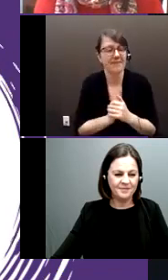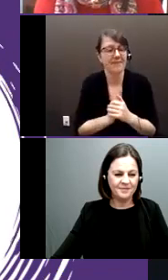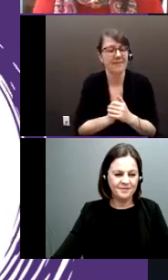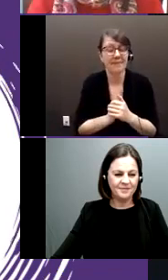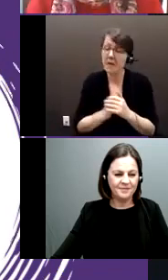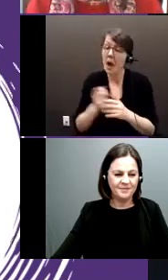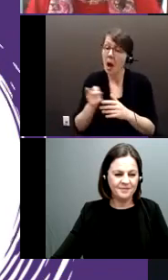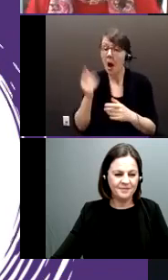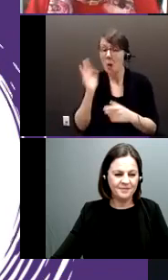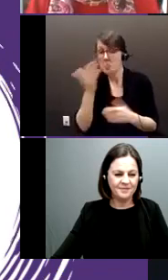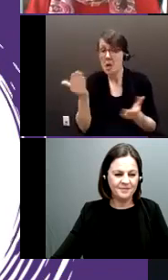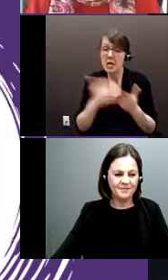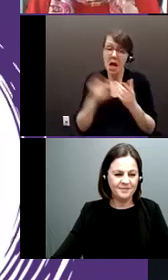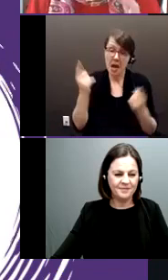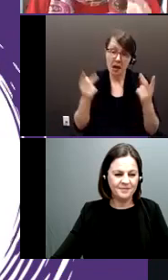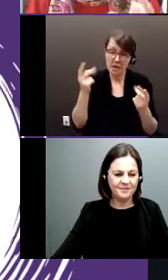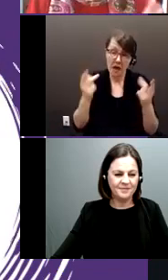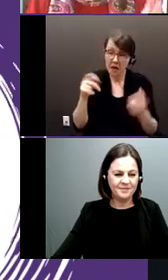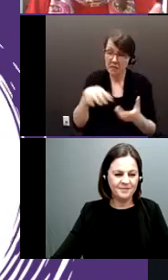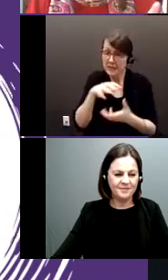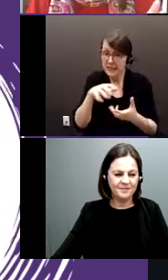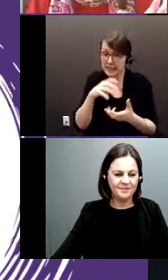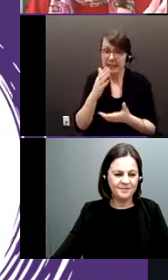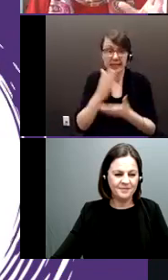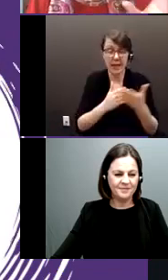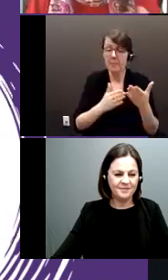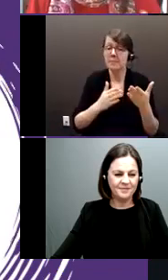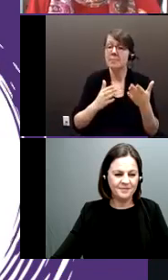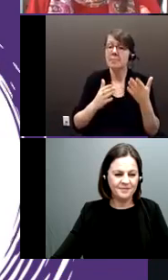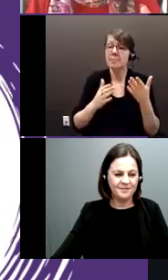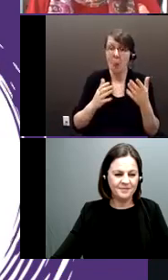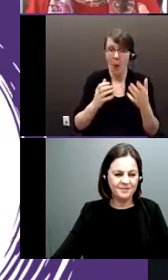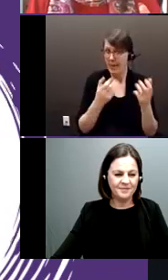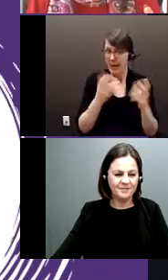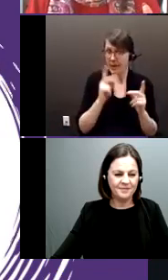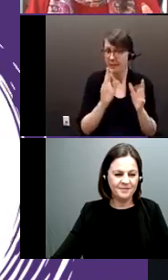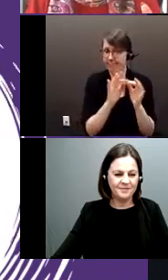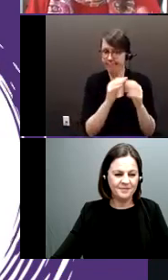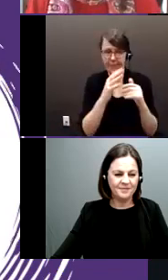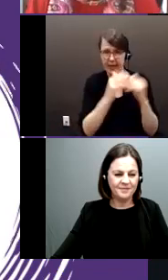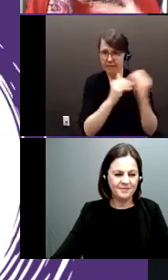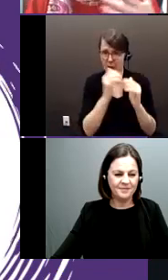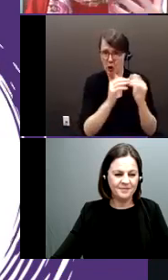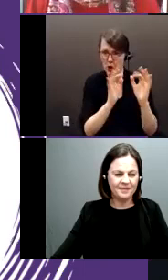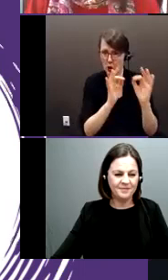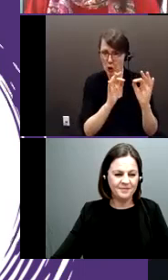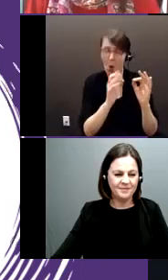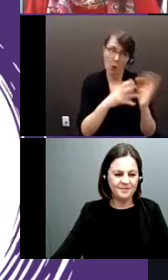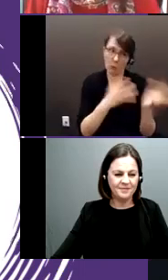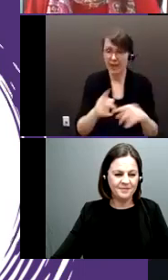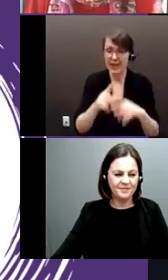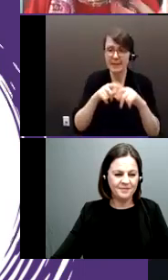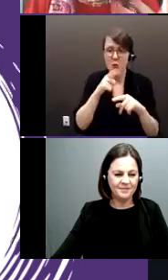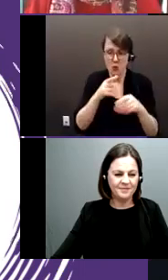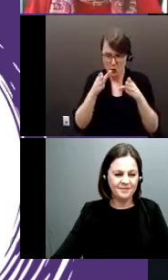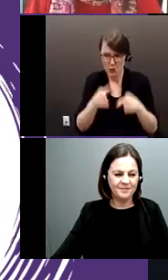of a mix. I got a lot of comfortable, or it depends on who.